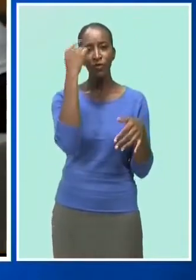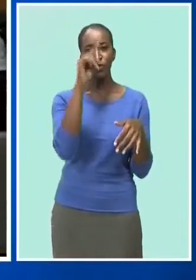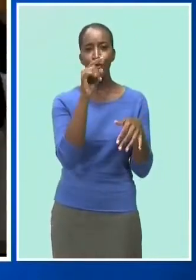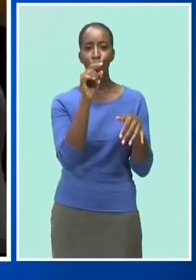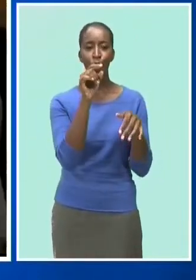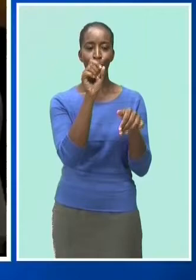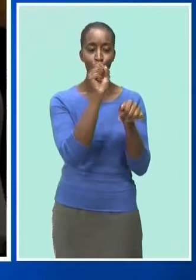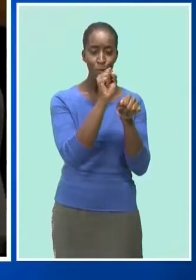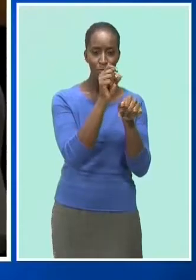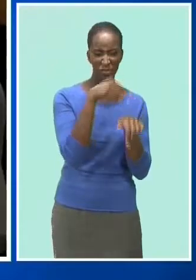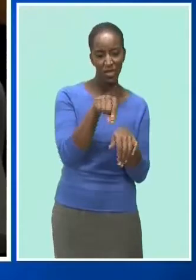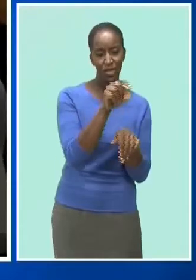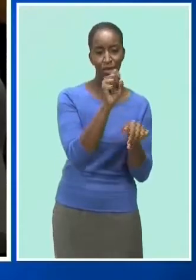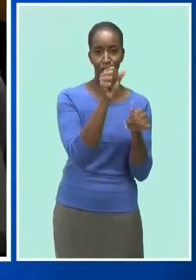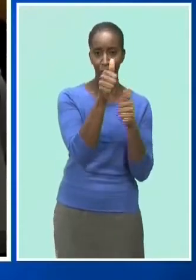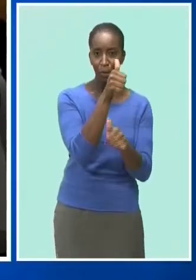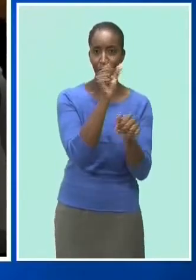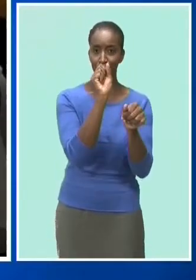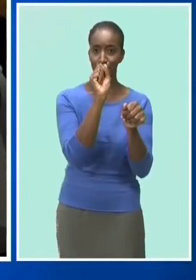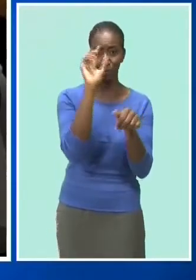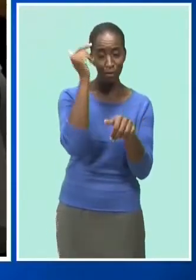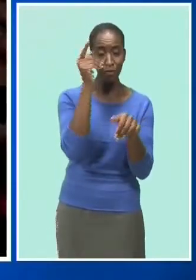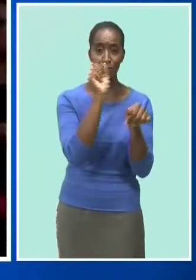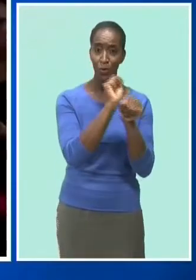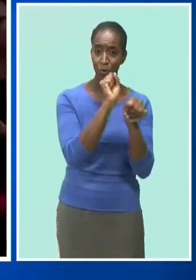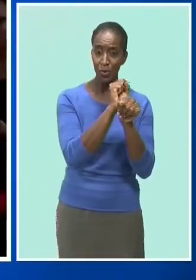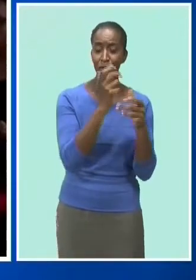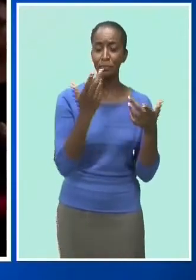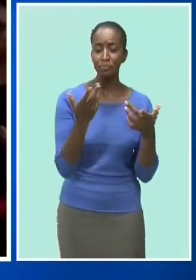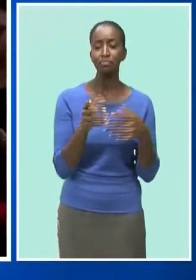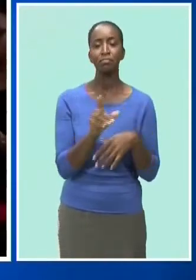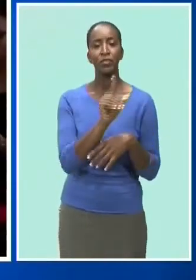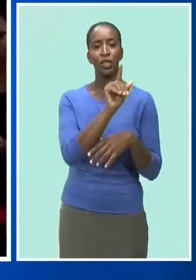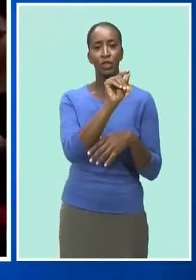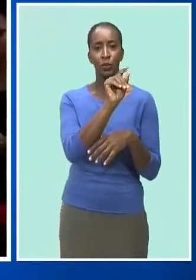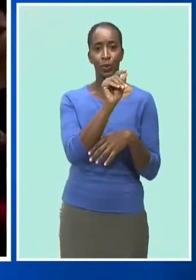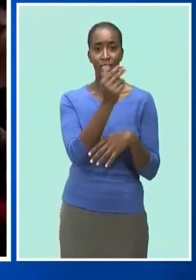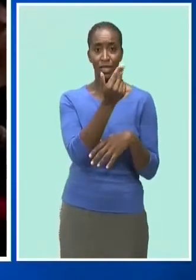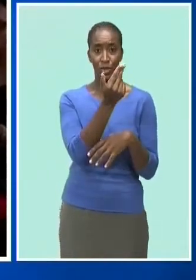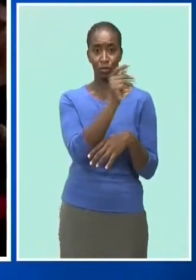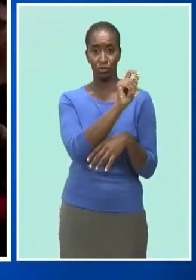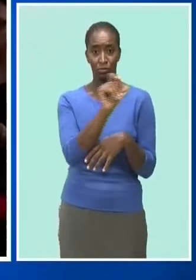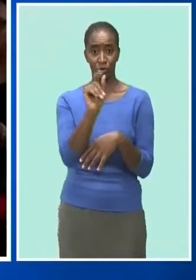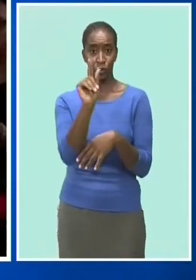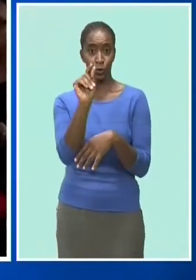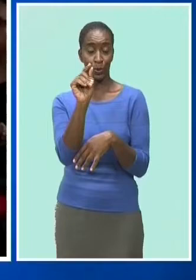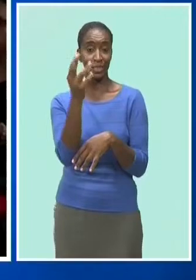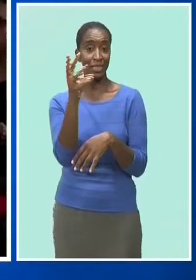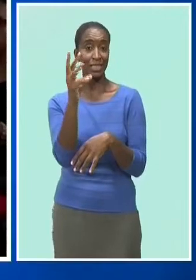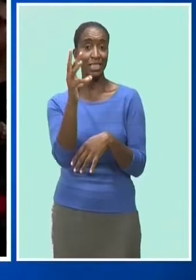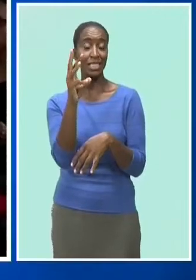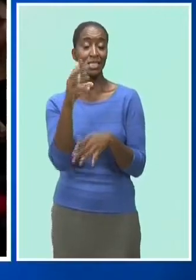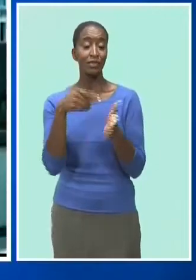decision to turn down its request to forgo the taxes on the 2013 to